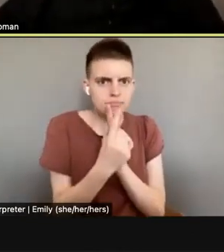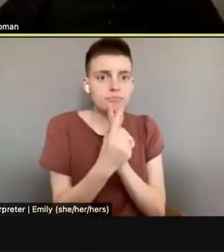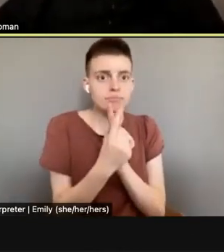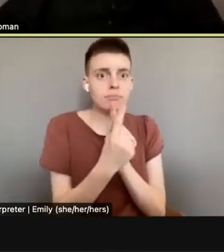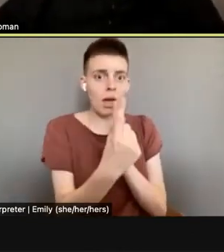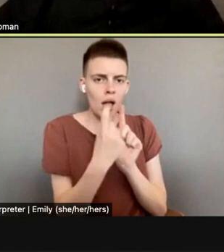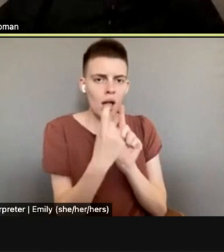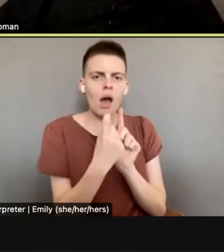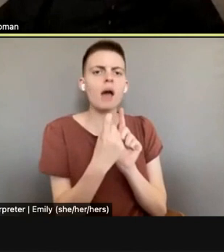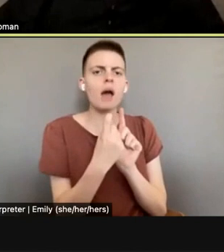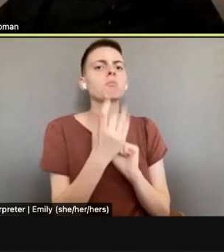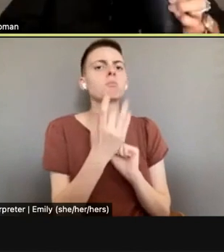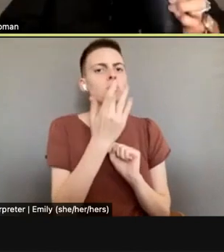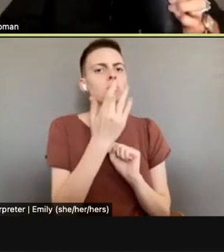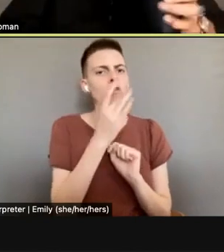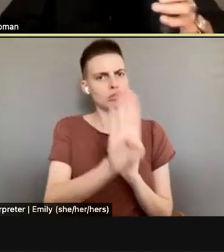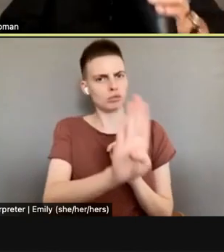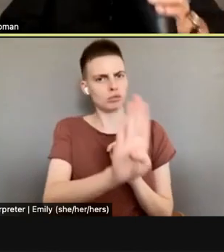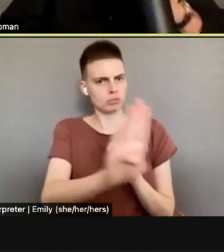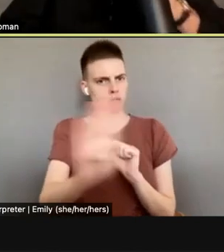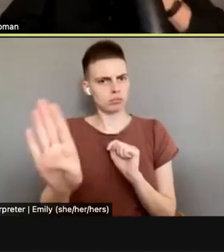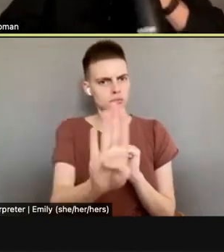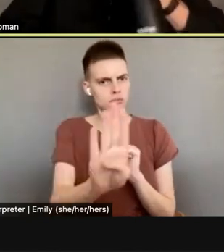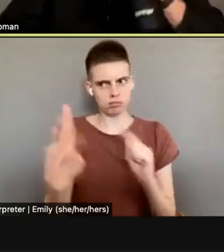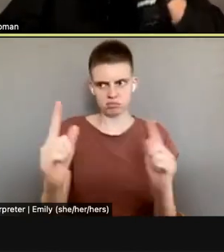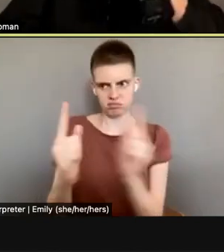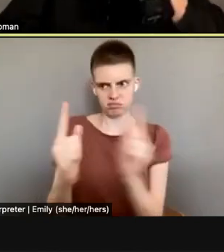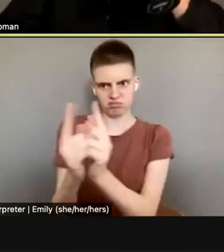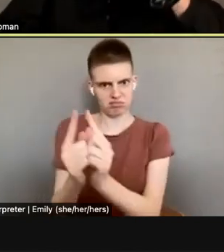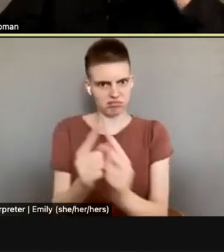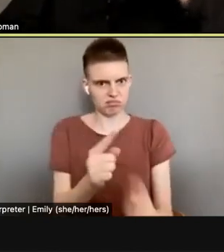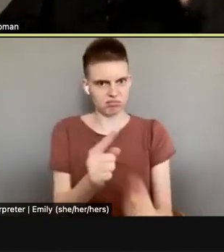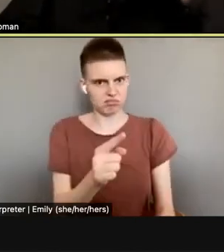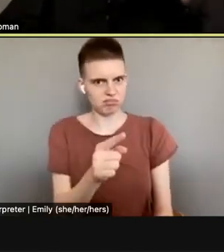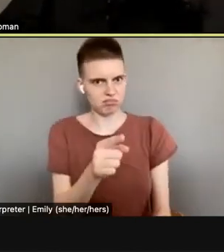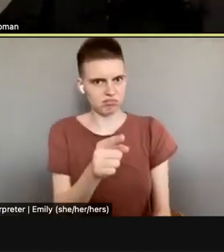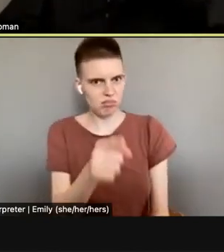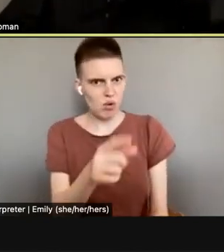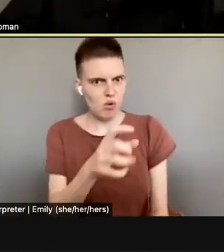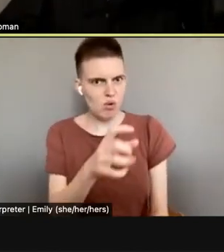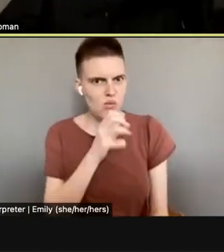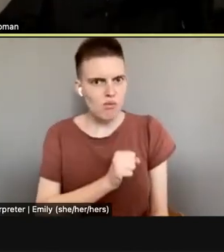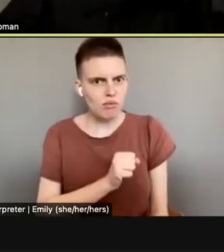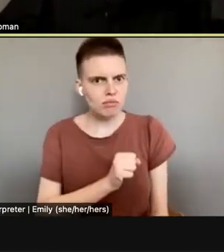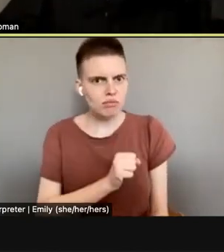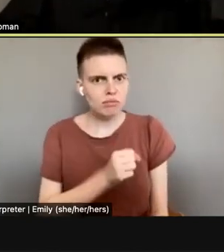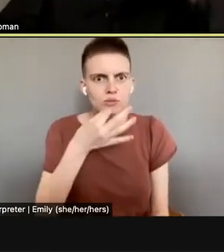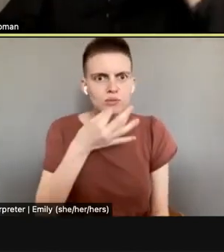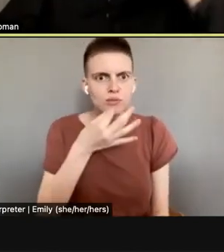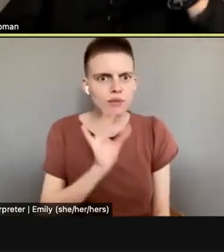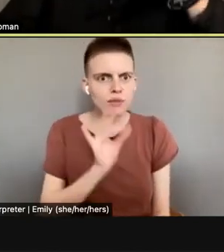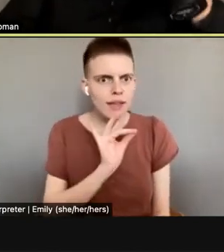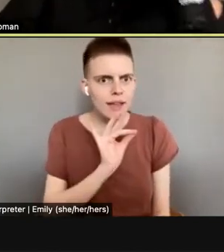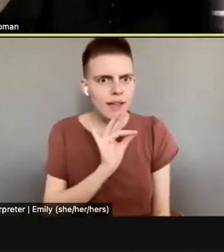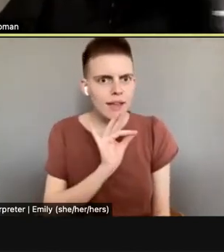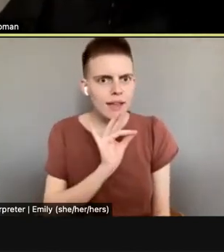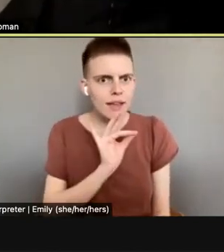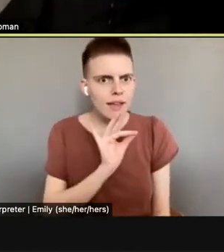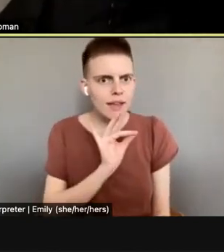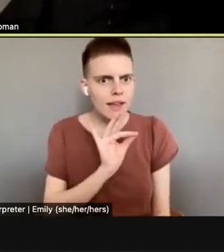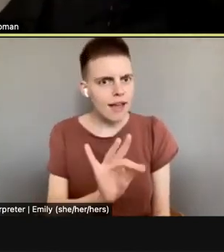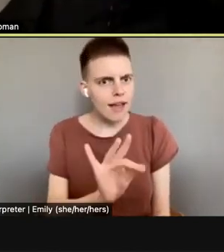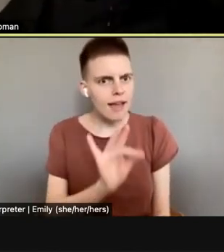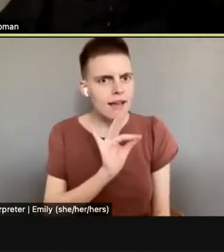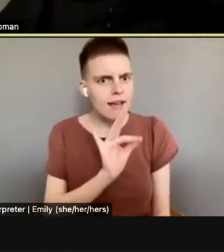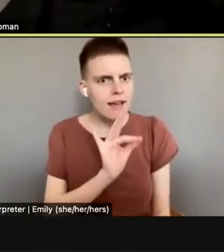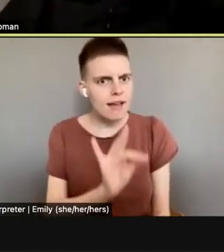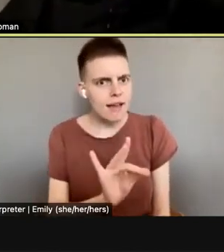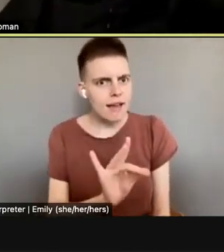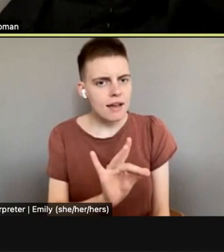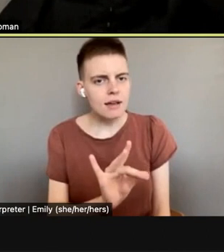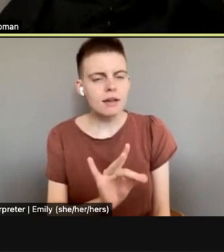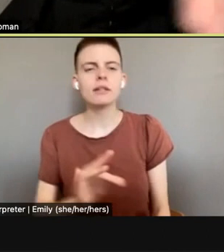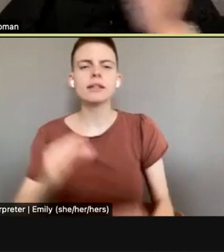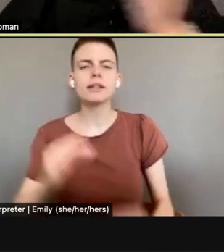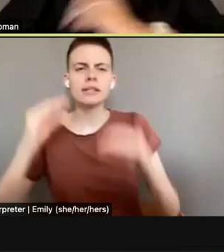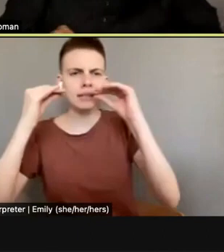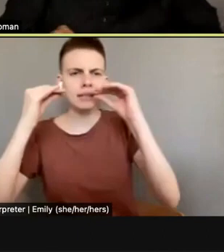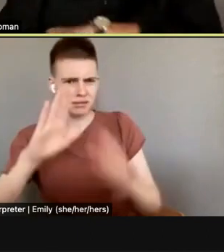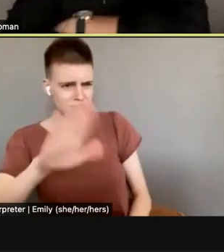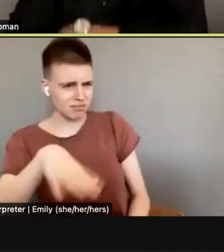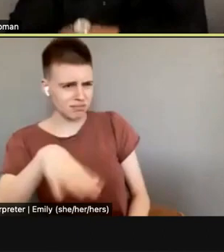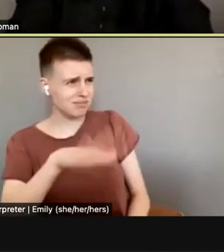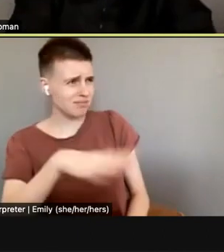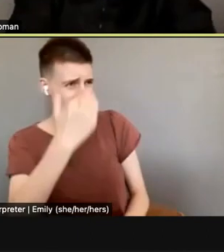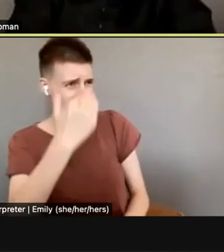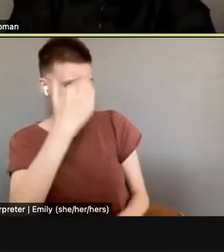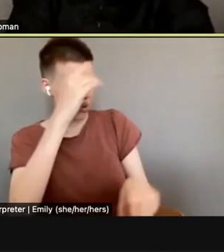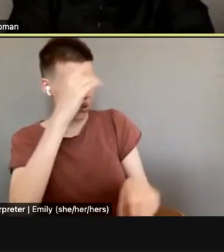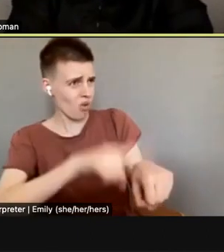talk to them directly. You're a big boy. You're almost, what are you, almost 8? Yeah. Is this somebody you've known for a long time, Alicia? Yeah, I've known for